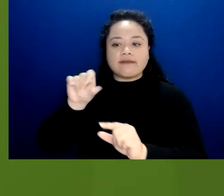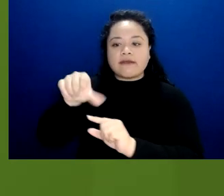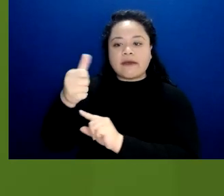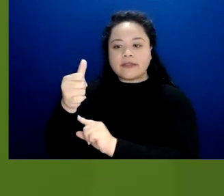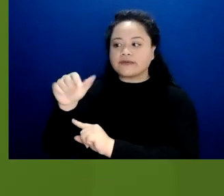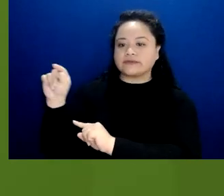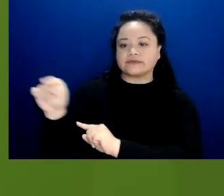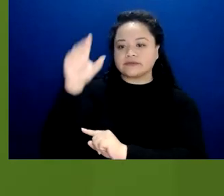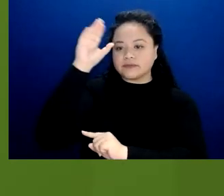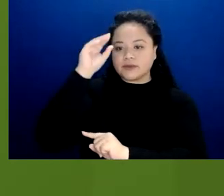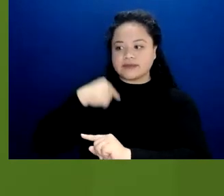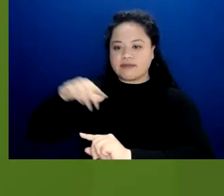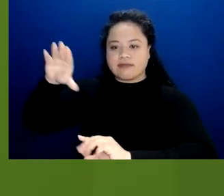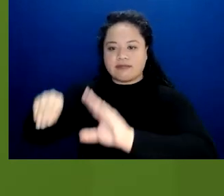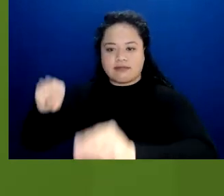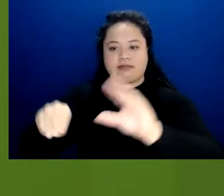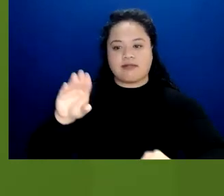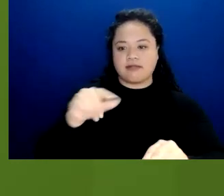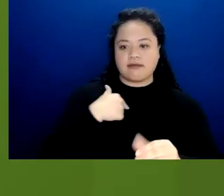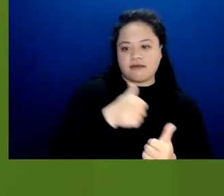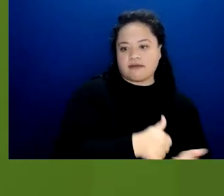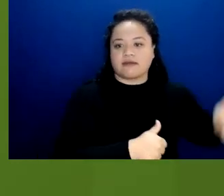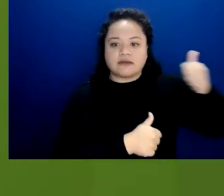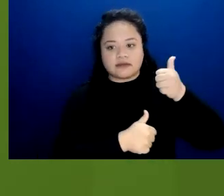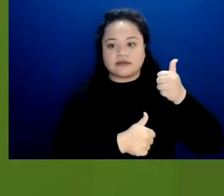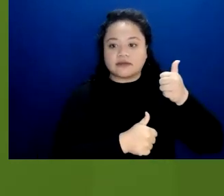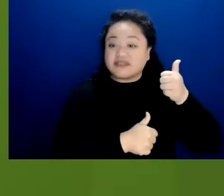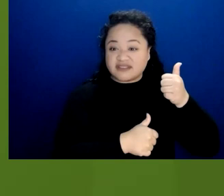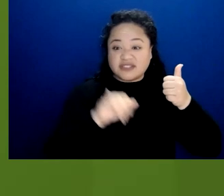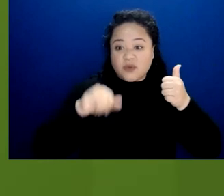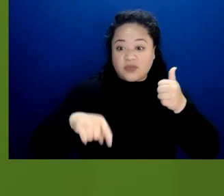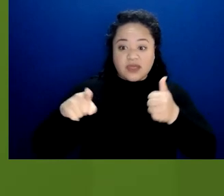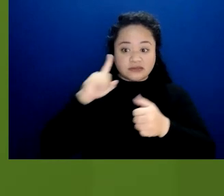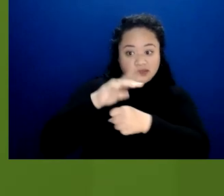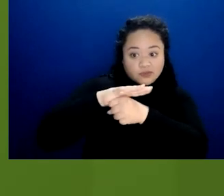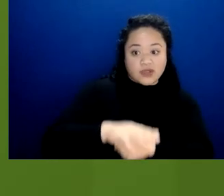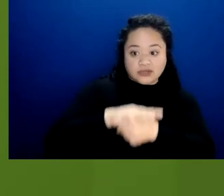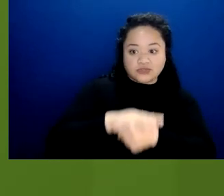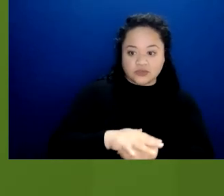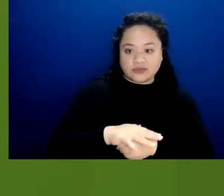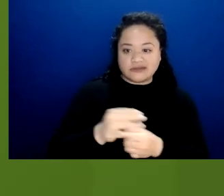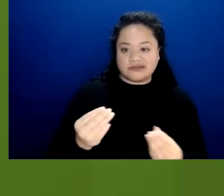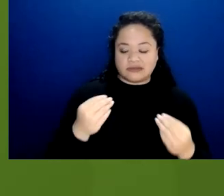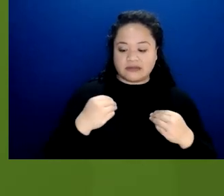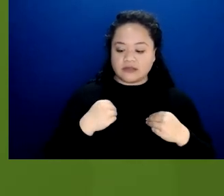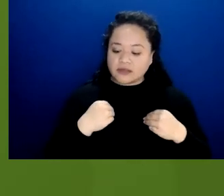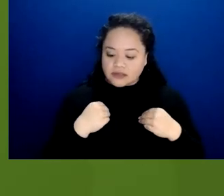those pressures lead me to thinking about that in our work, we need to